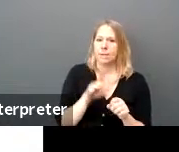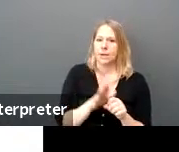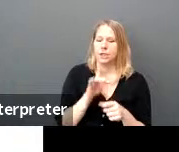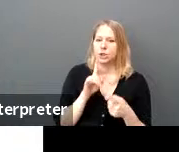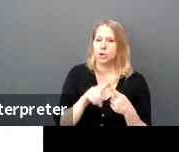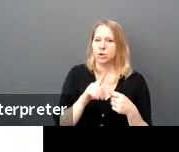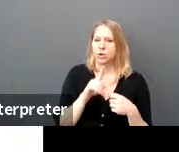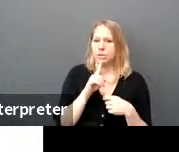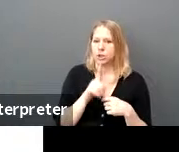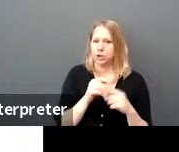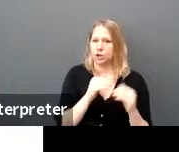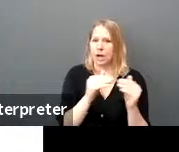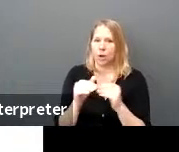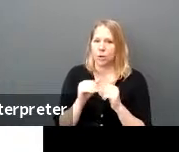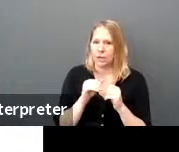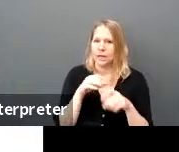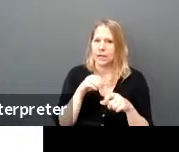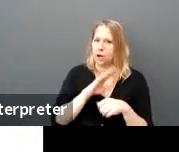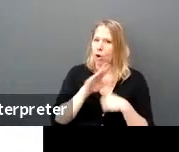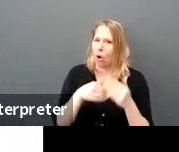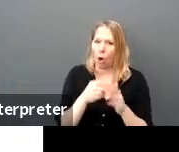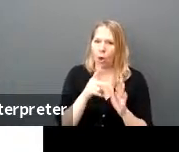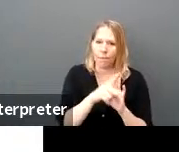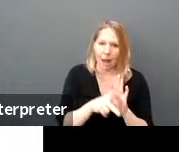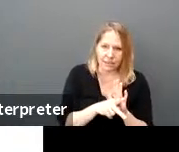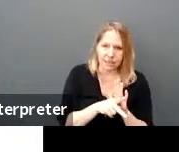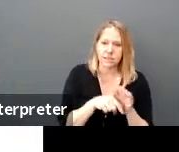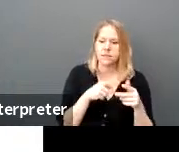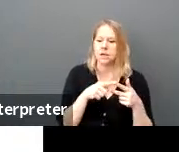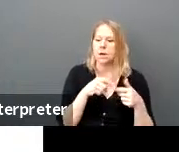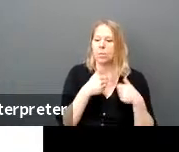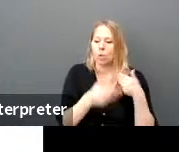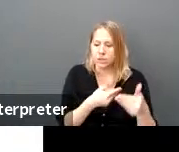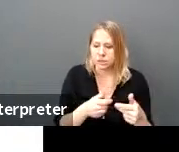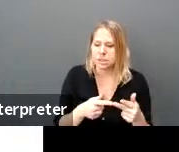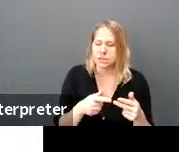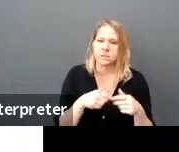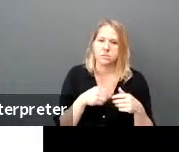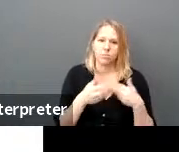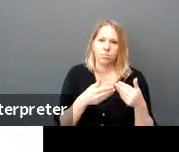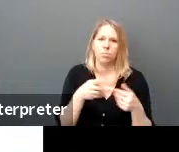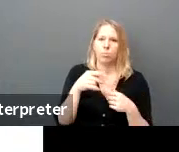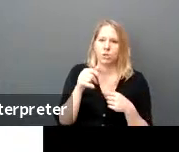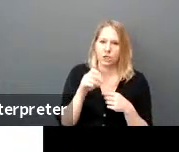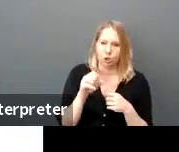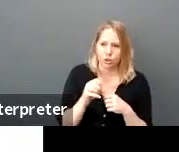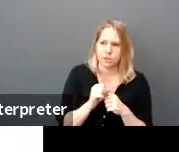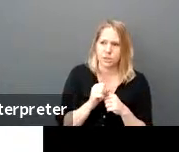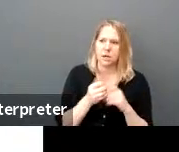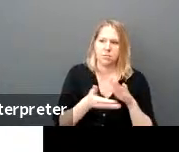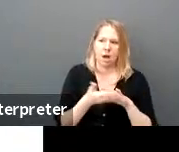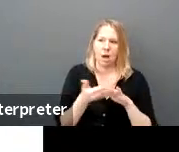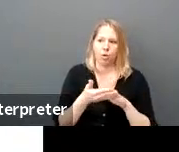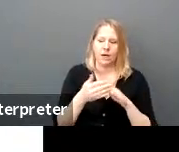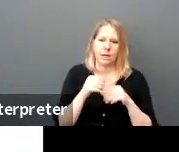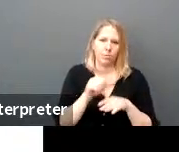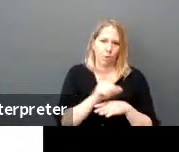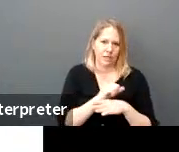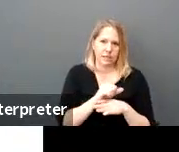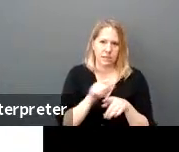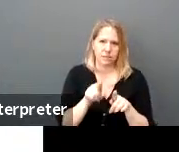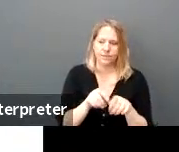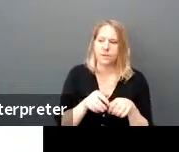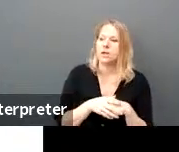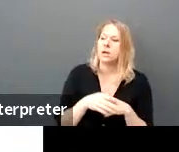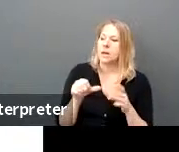to ensuring equity in all policies, processes, and procedures, and operating practices. So